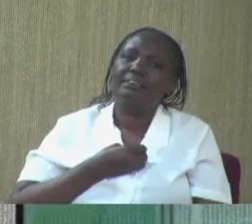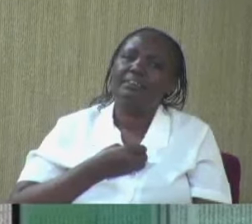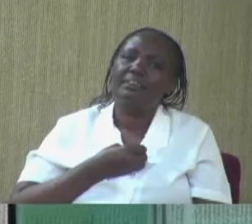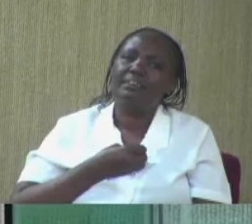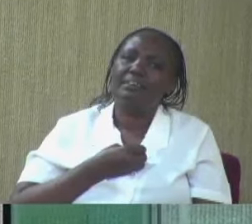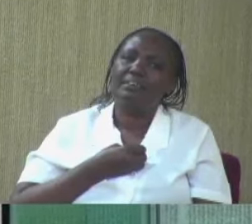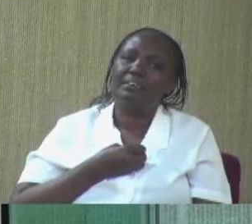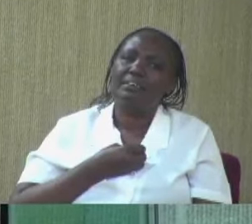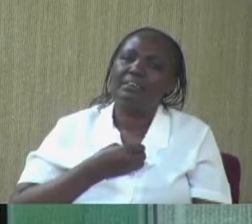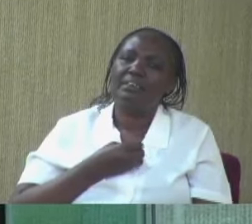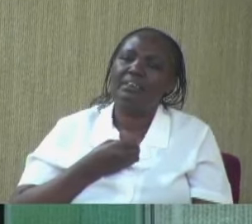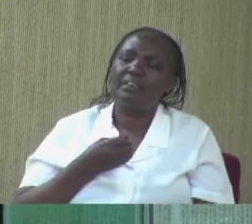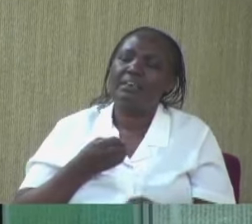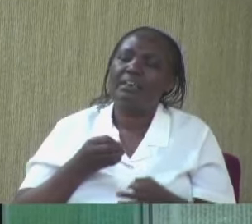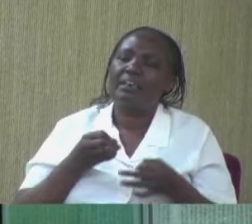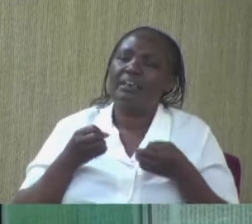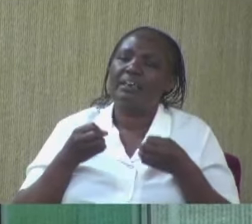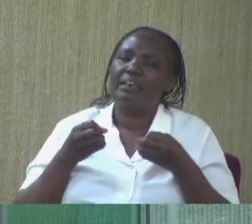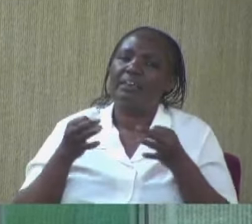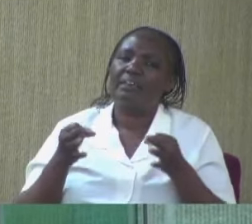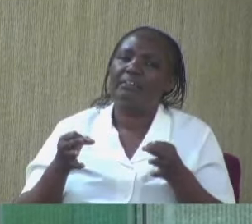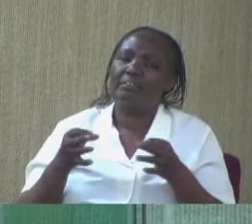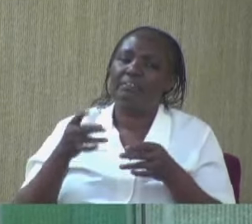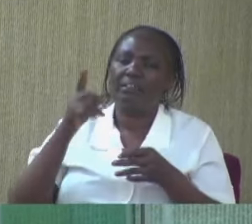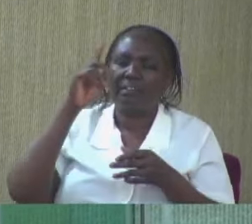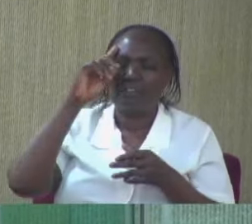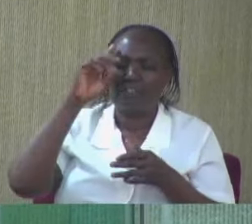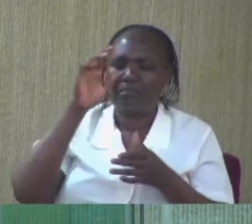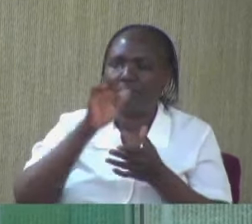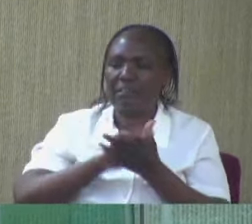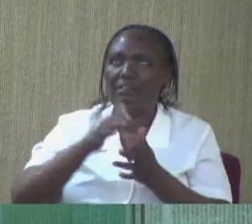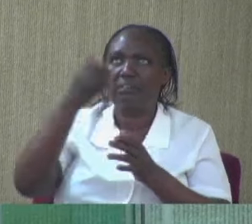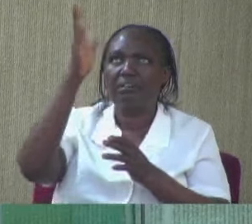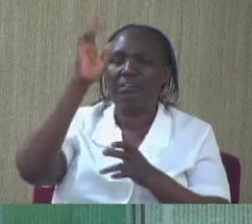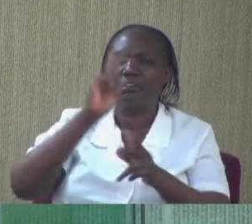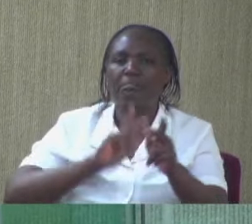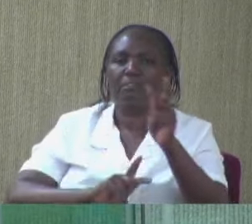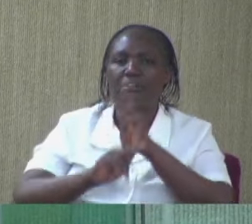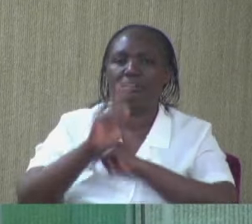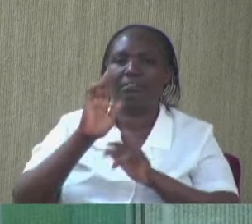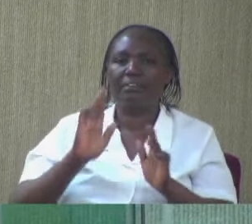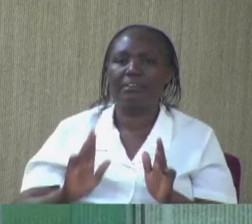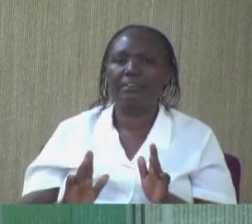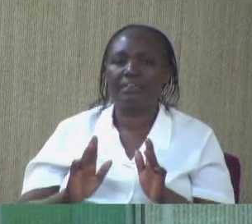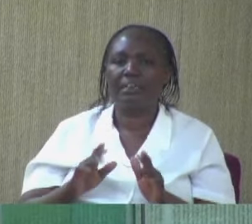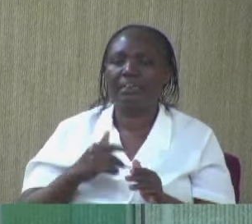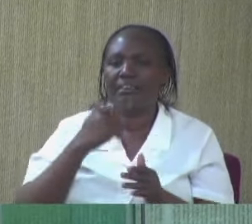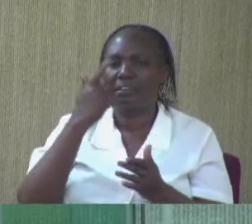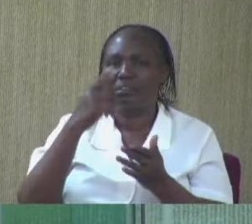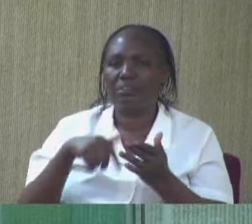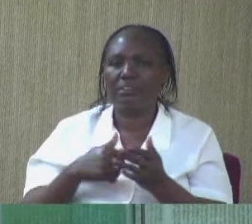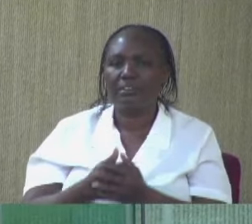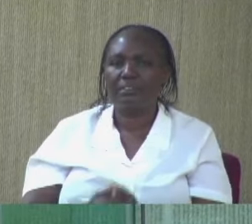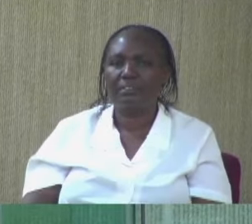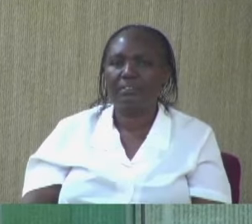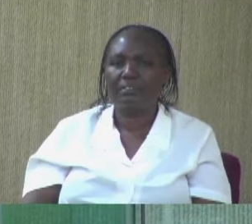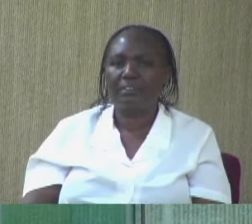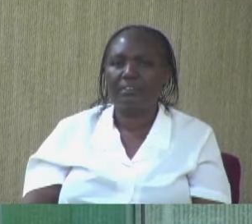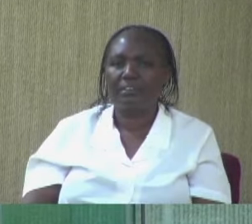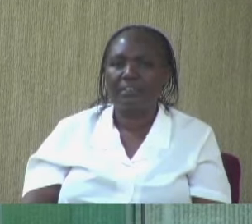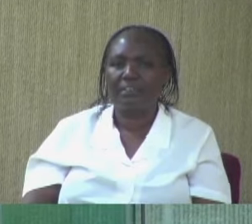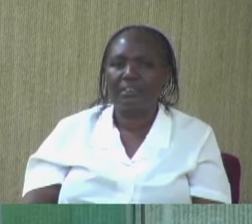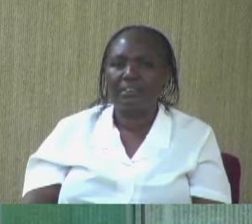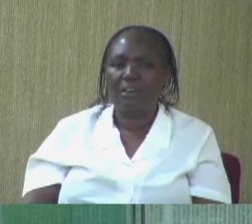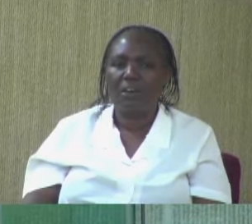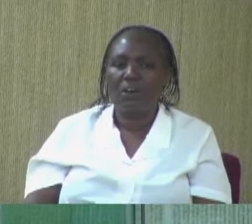if we will believe God's prophets, I suggest to you that we